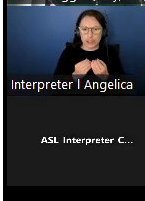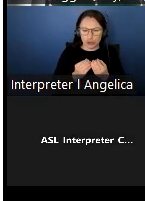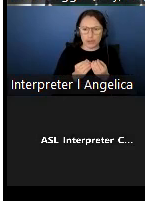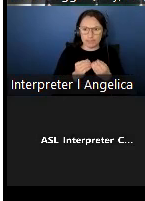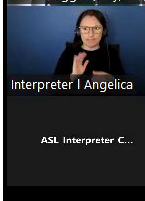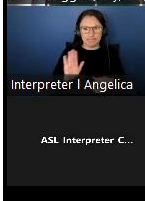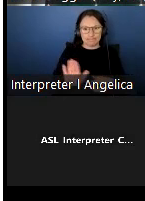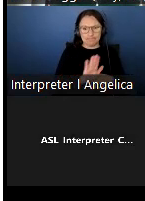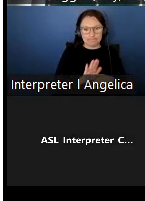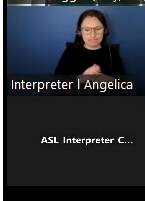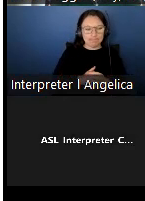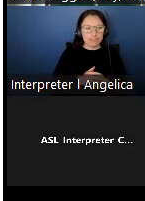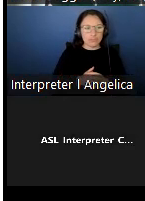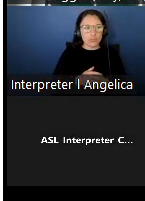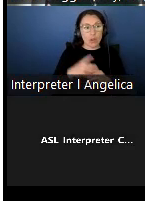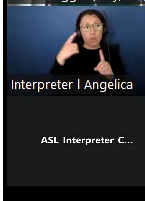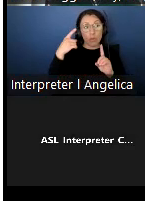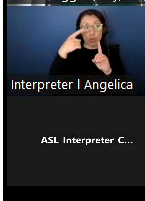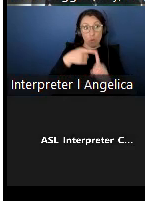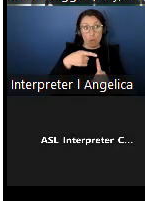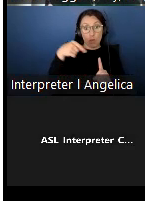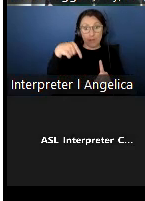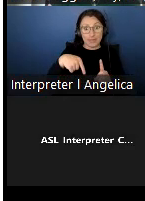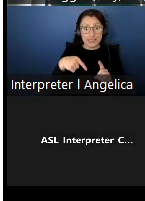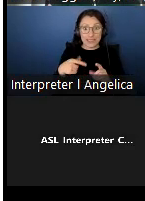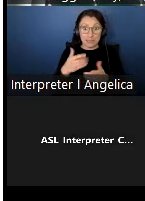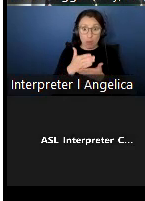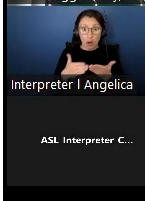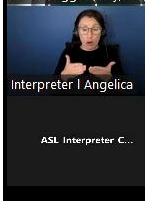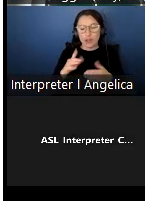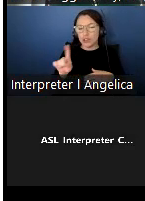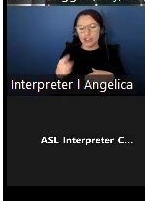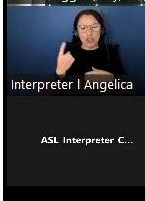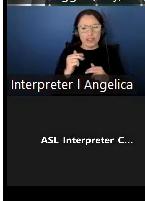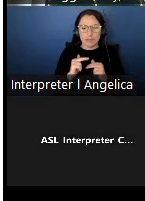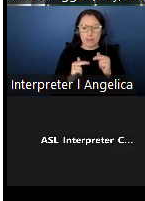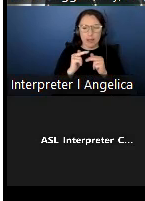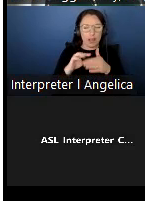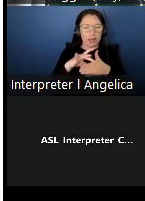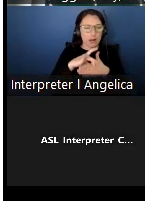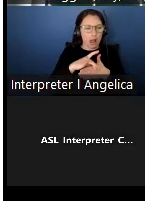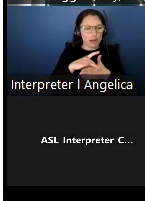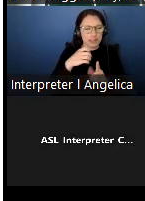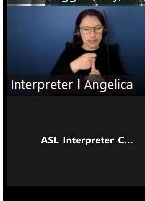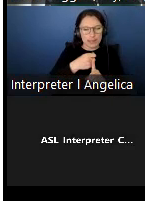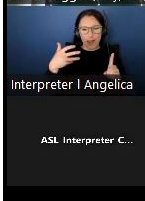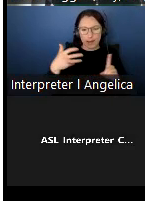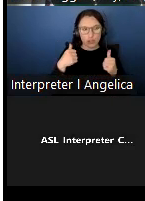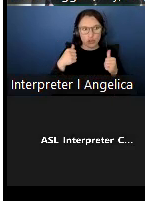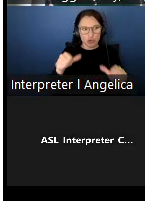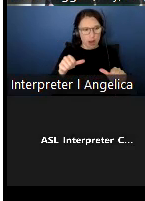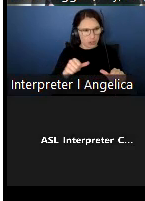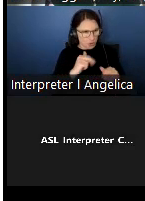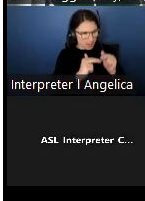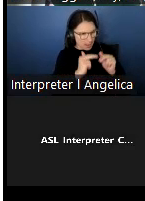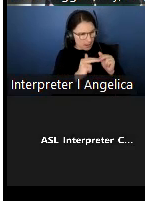stage is generally just to build context. So we're aiming to build an understanding of where this